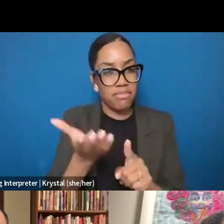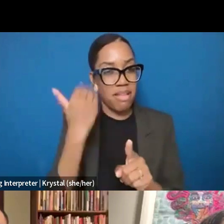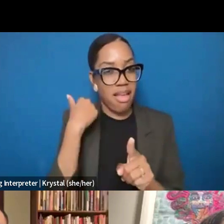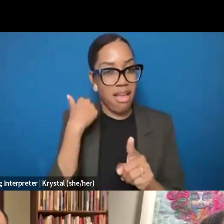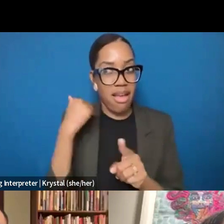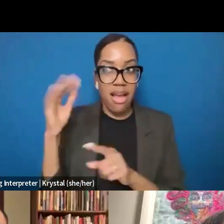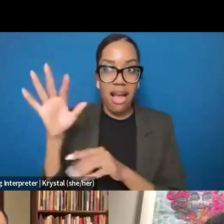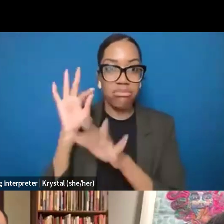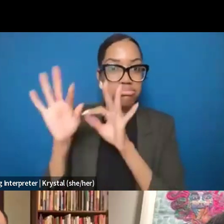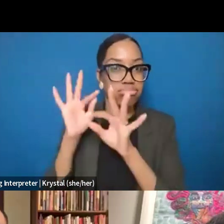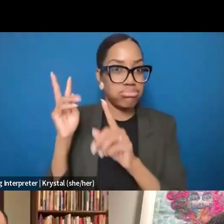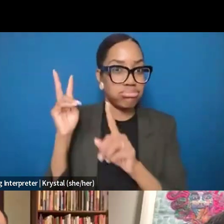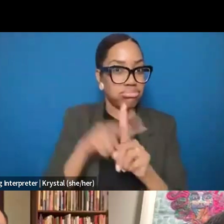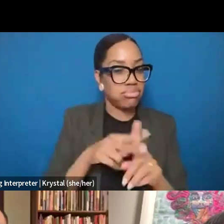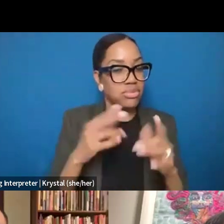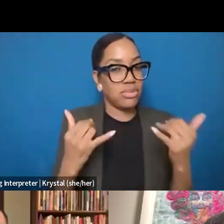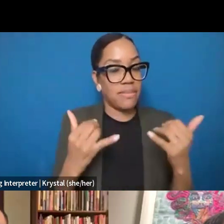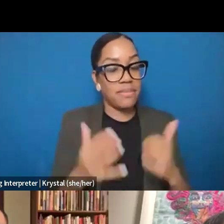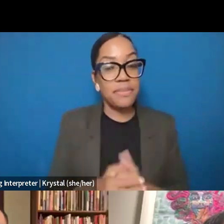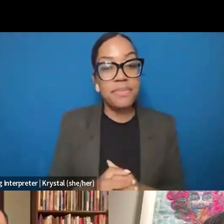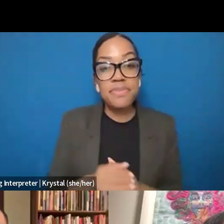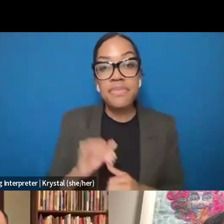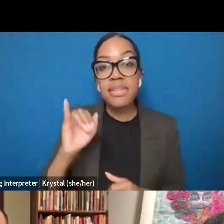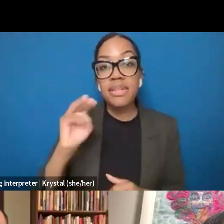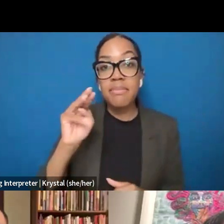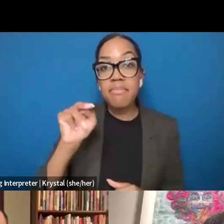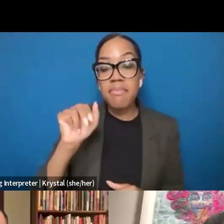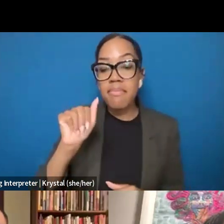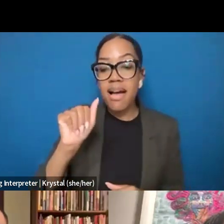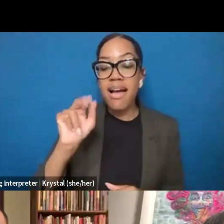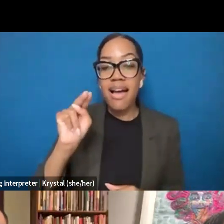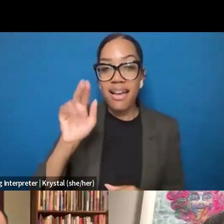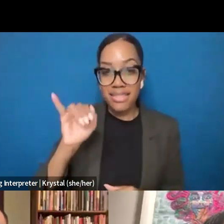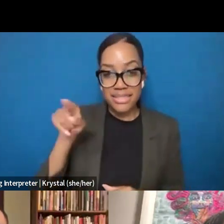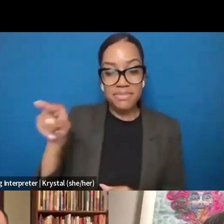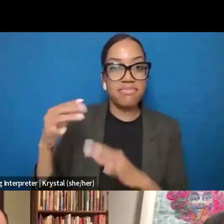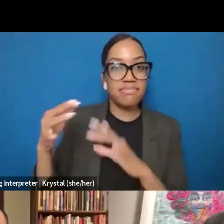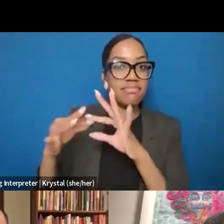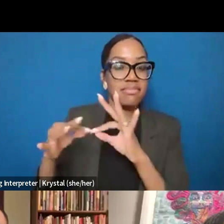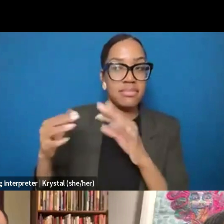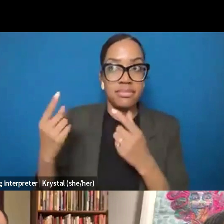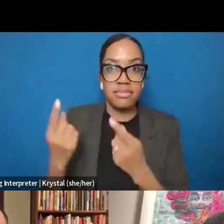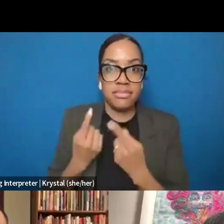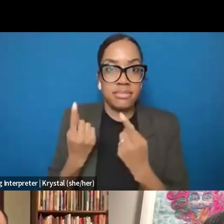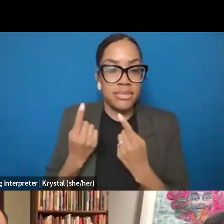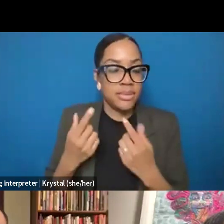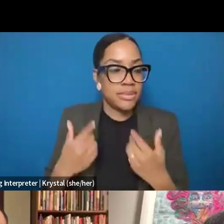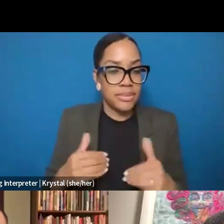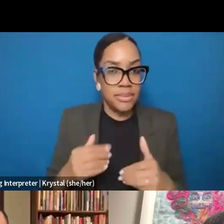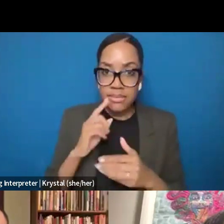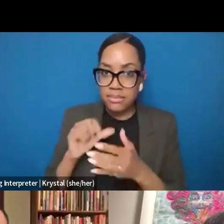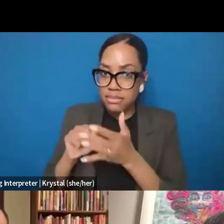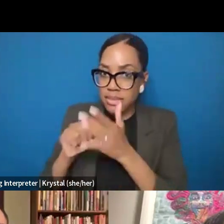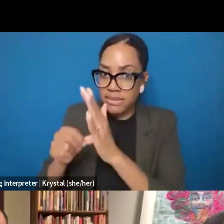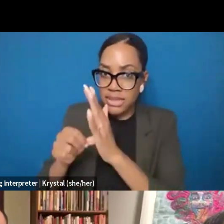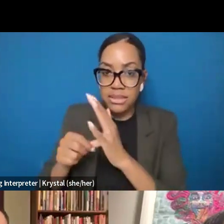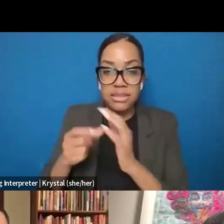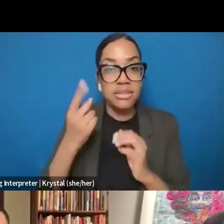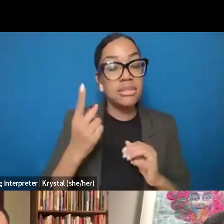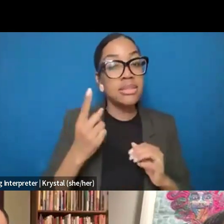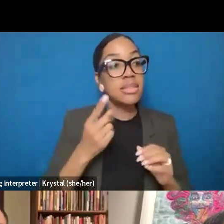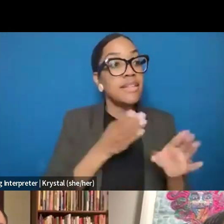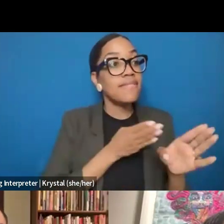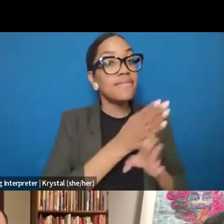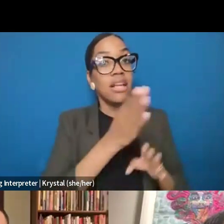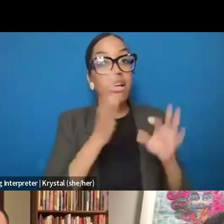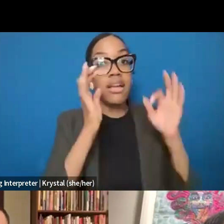shared there, I absolutely think it's important to kind of emphasize that is that, the field of education hasn't really done a good job of